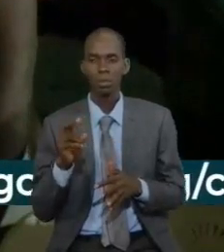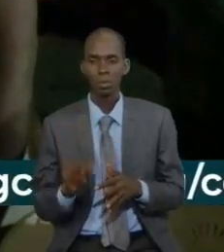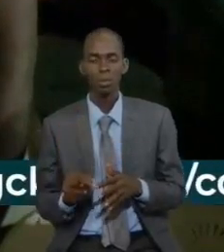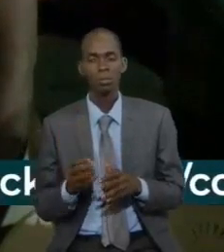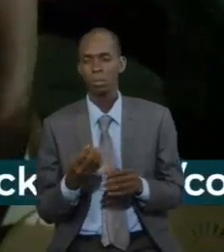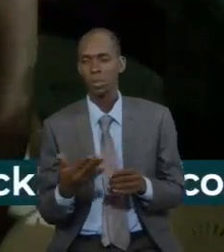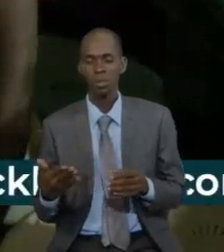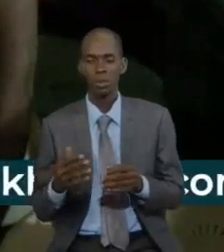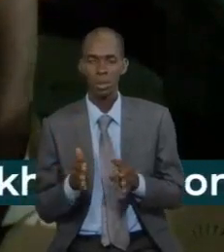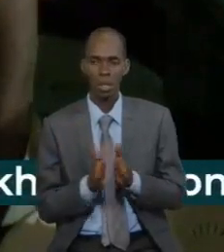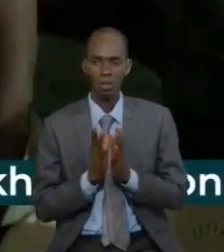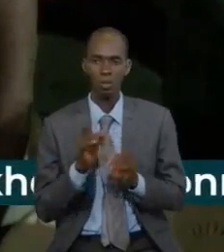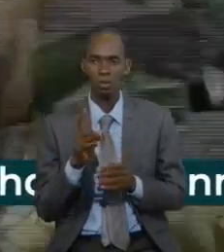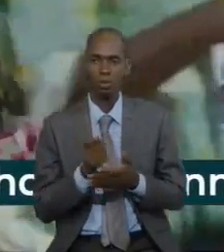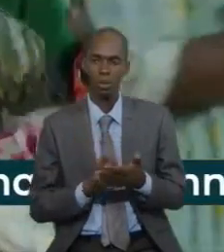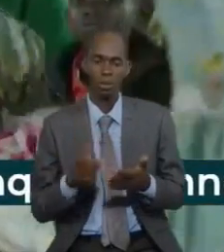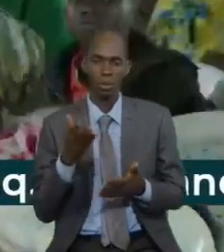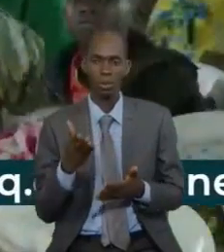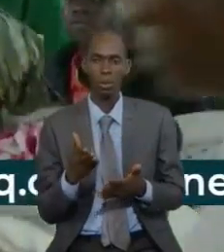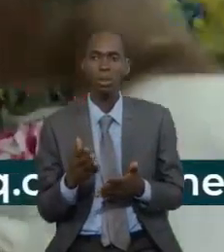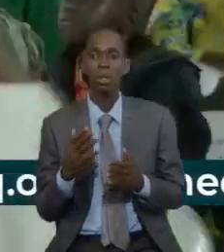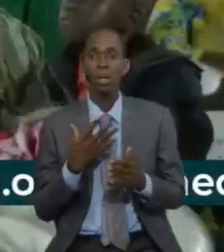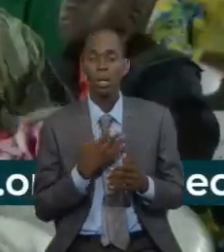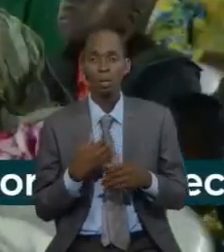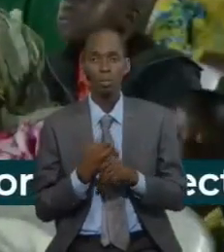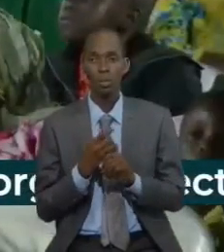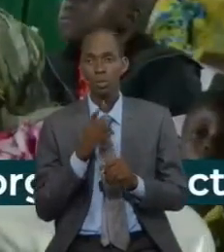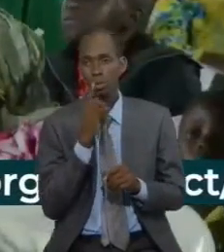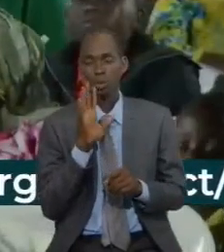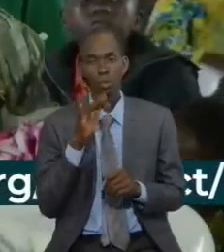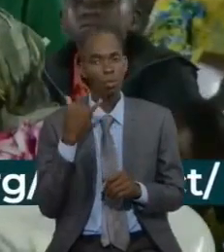Make sure that their telephone numbers are written.